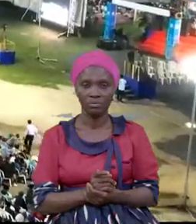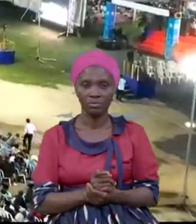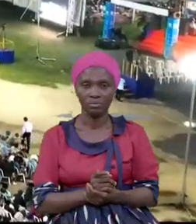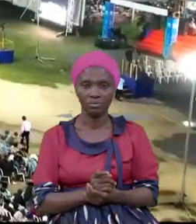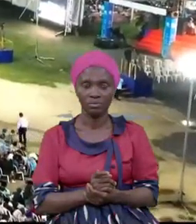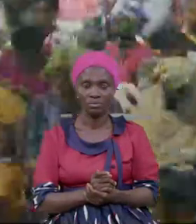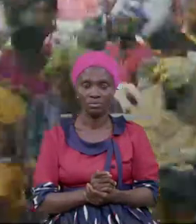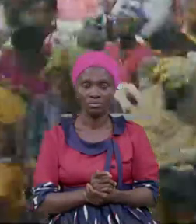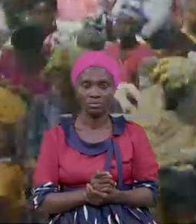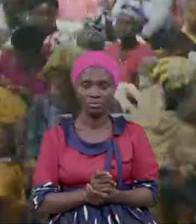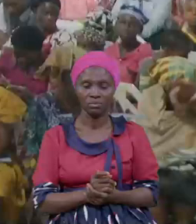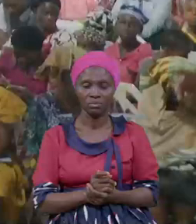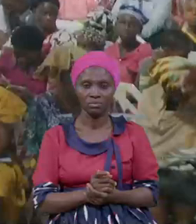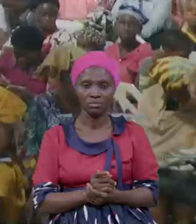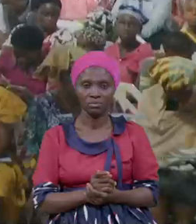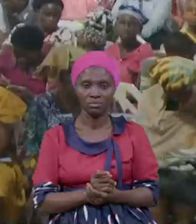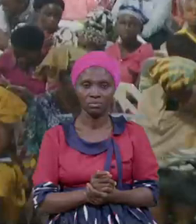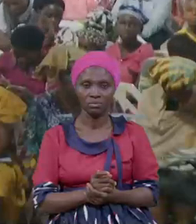Okay.